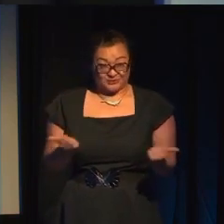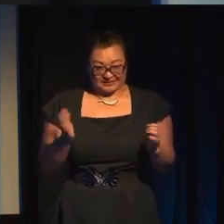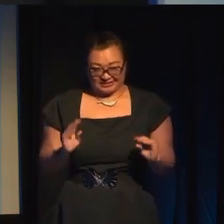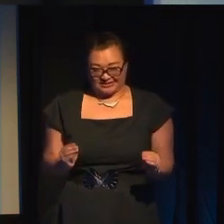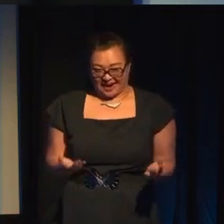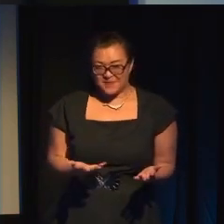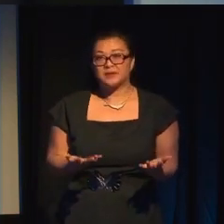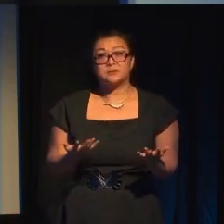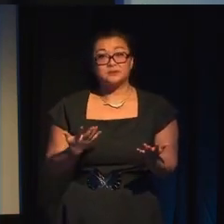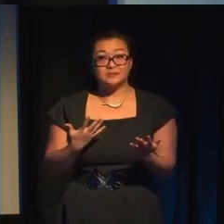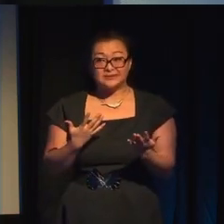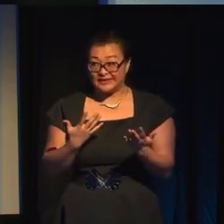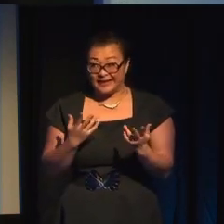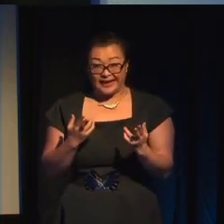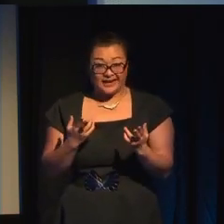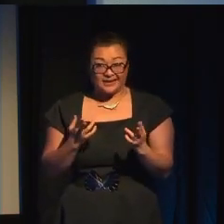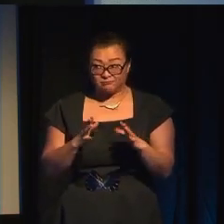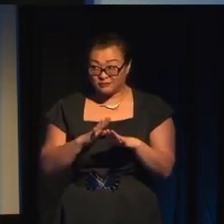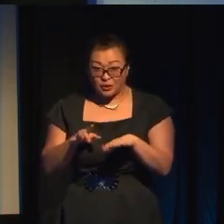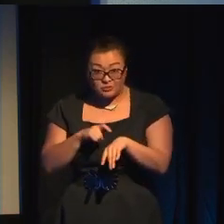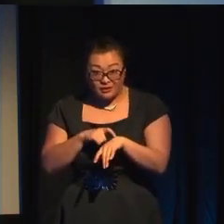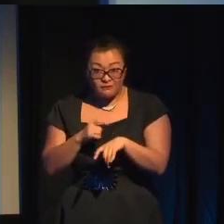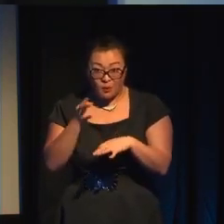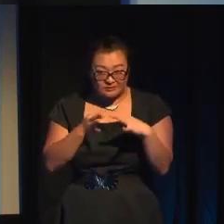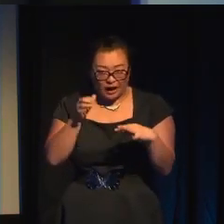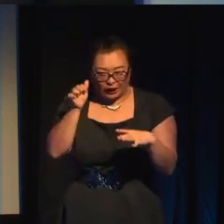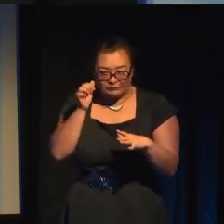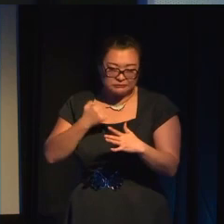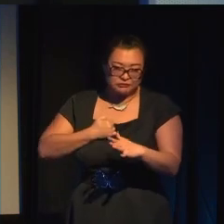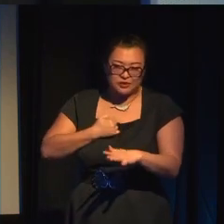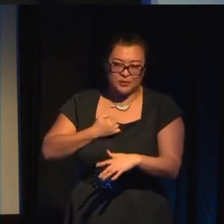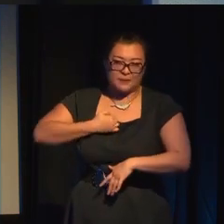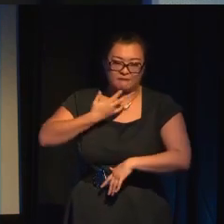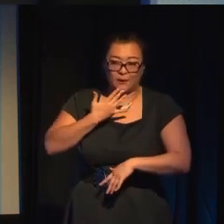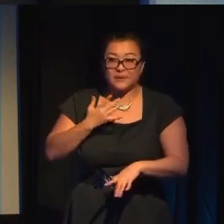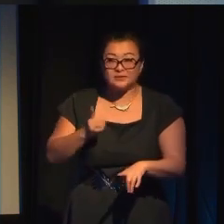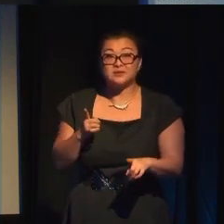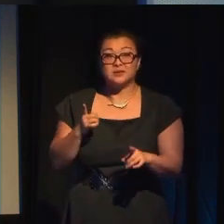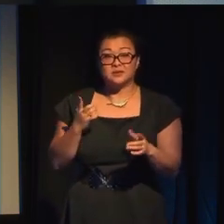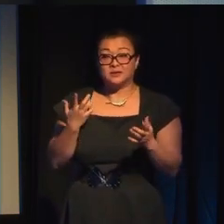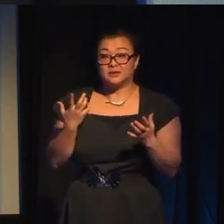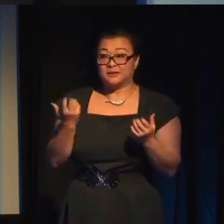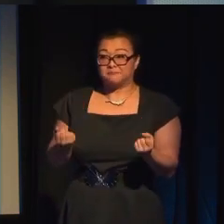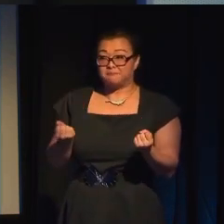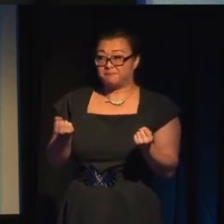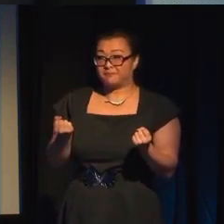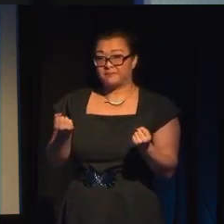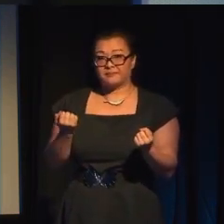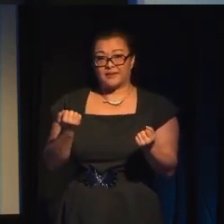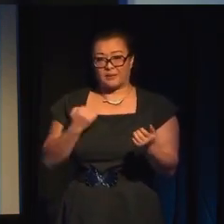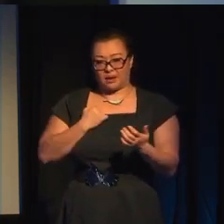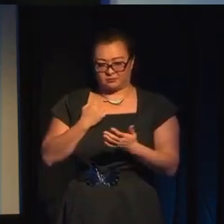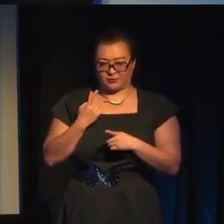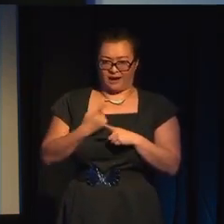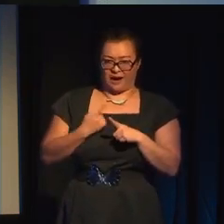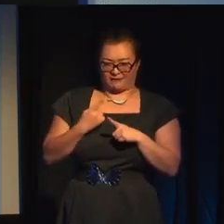any time for questions, I don't know, because I was the reason that we were late. But basically, in my half-hour slot, I just wanted